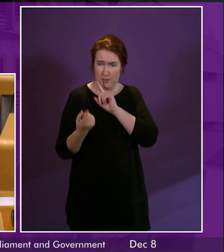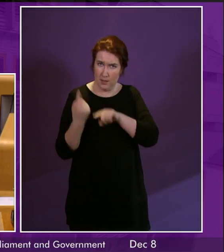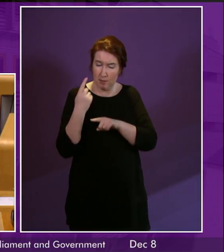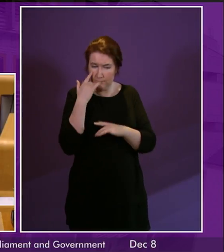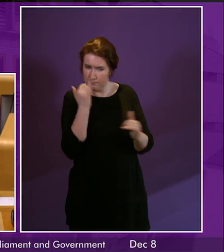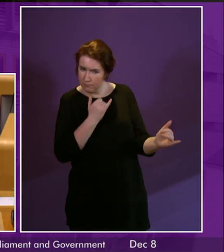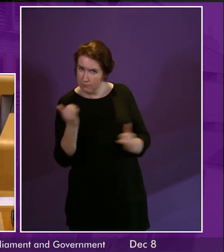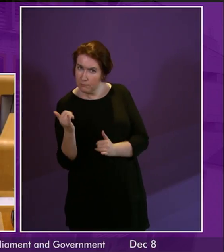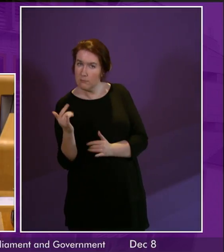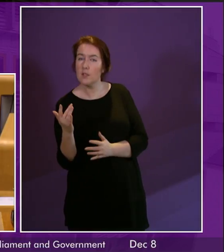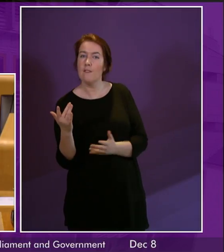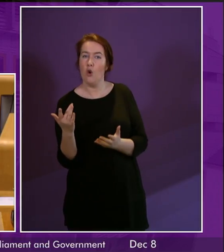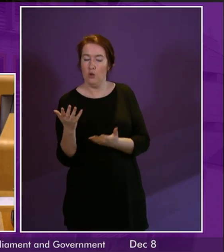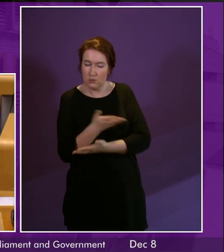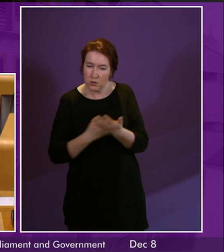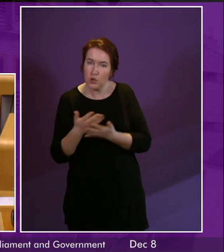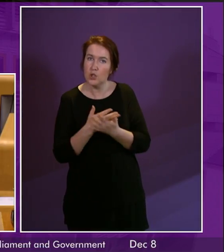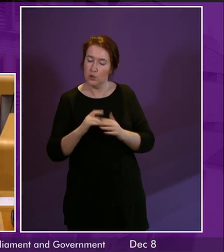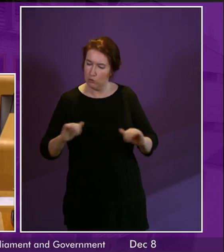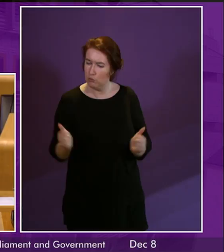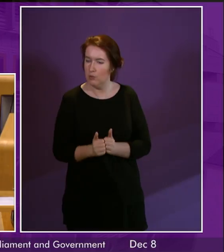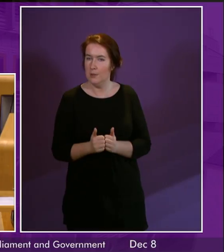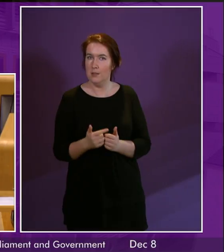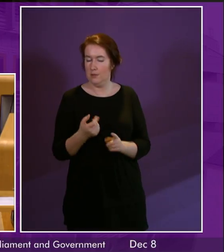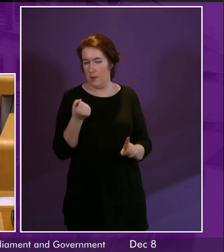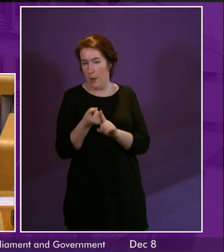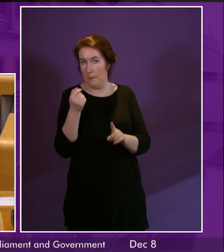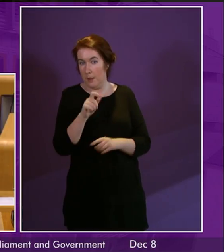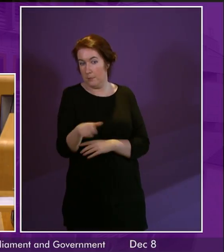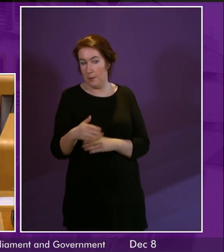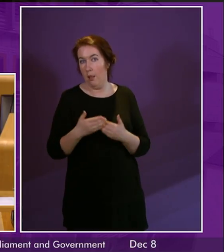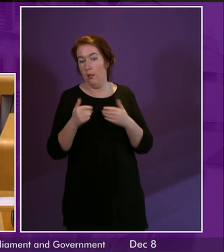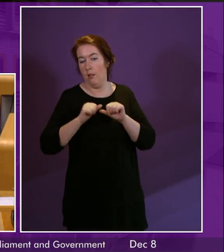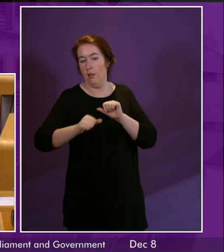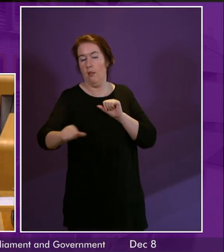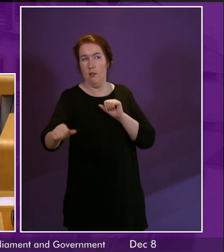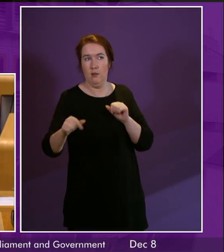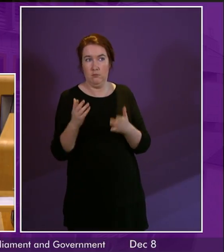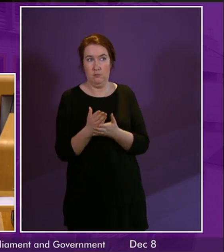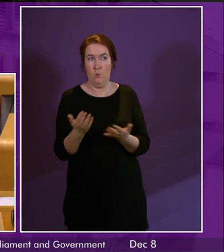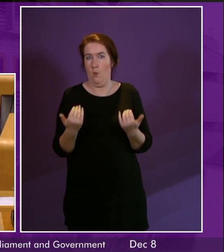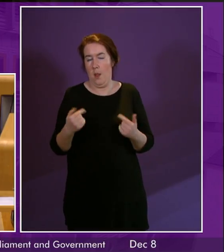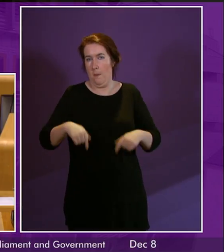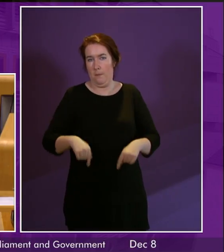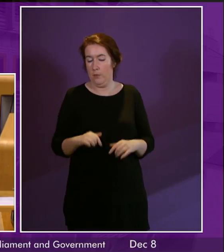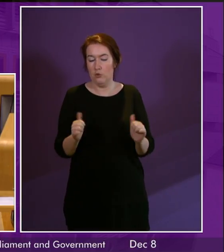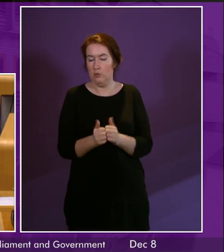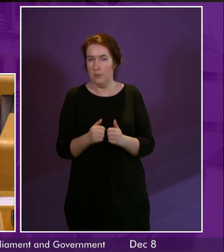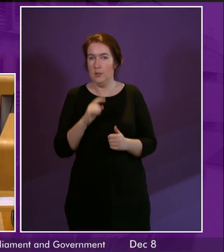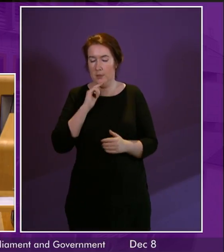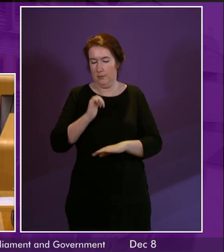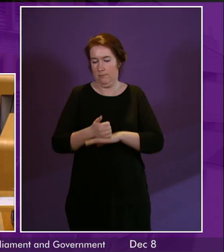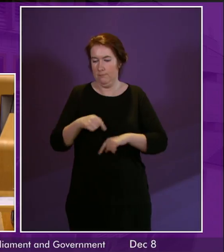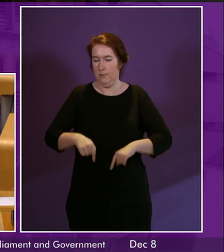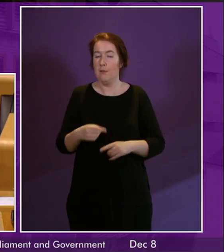place for discussions and agreements that impact people. And from that point of view, I welcome the agreement that's been put in place